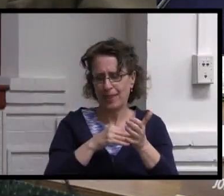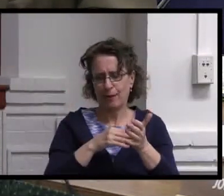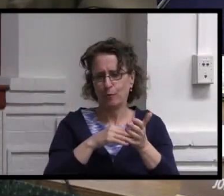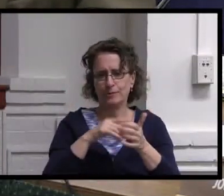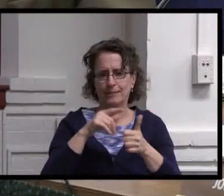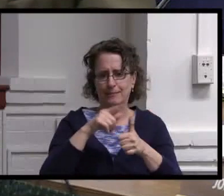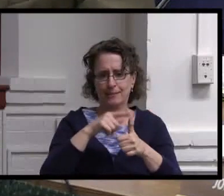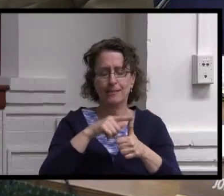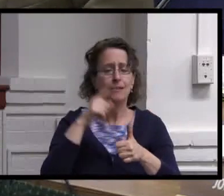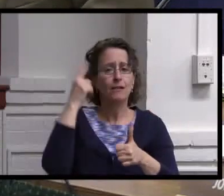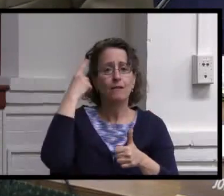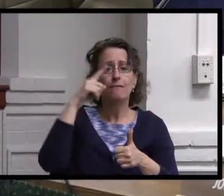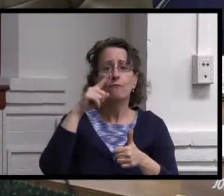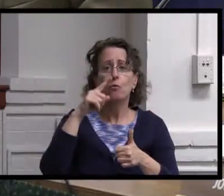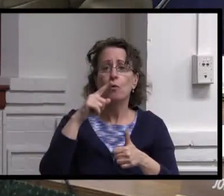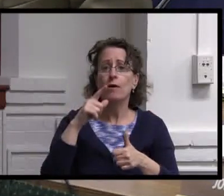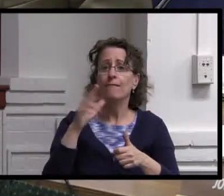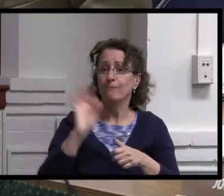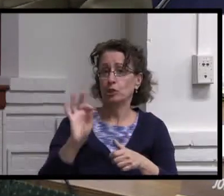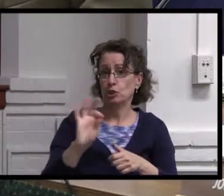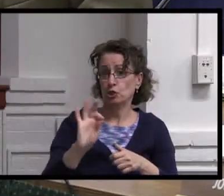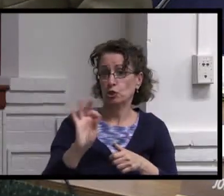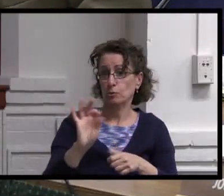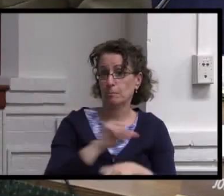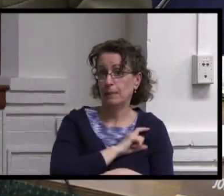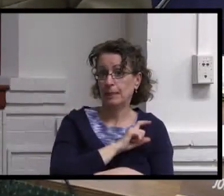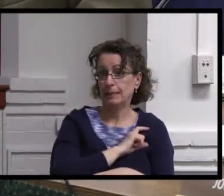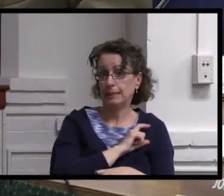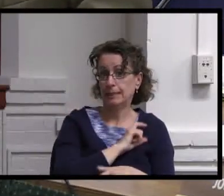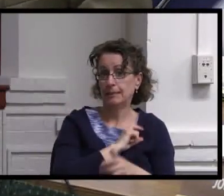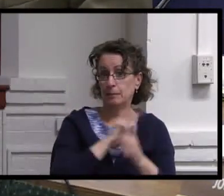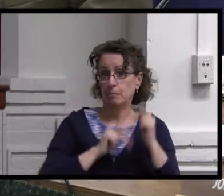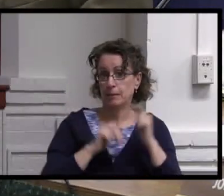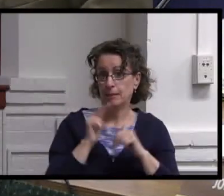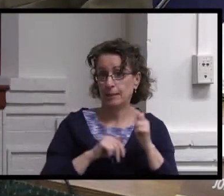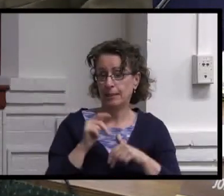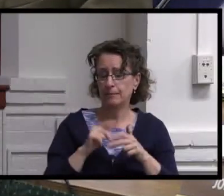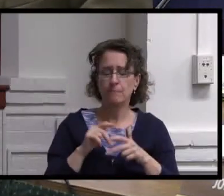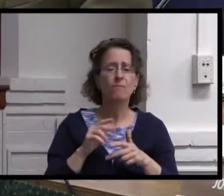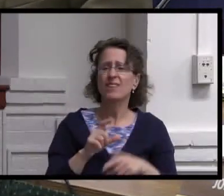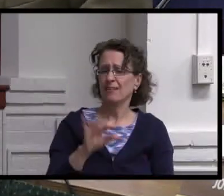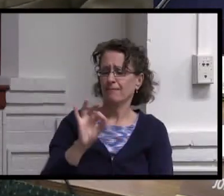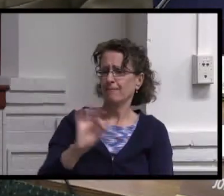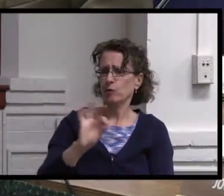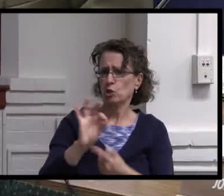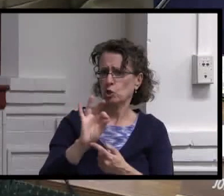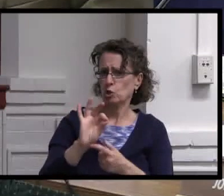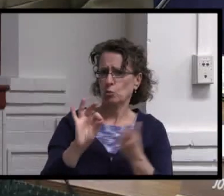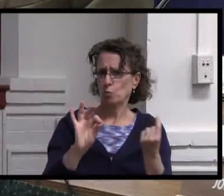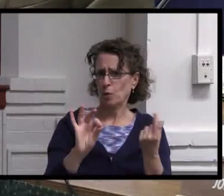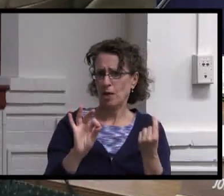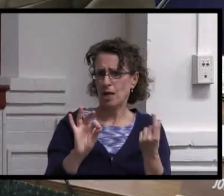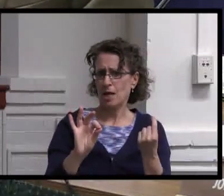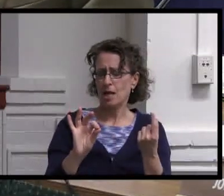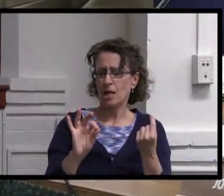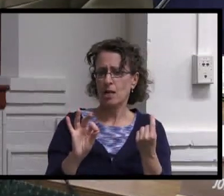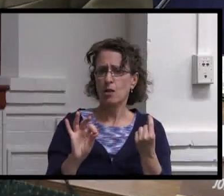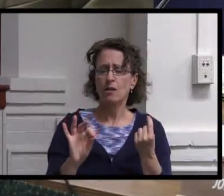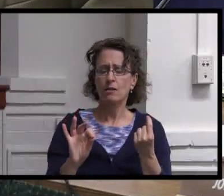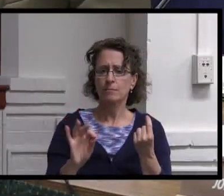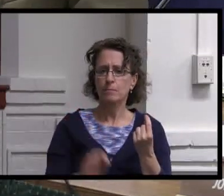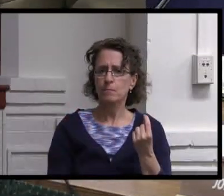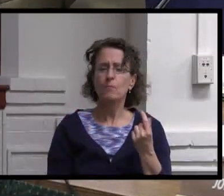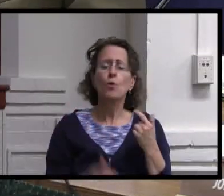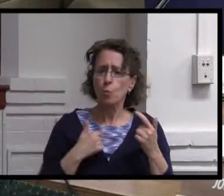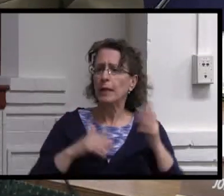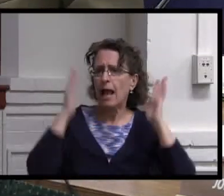$99,671.14 for police station furnishings. These are a combination of, it's all anticipated.